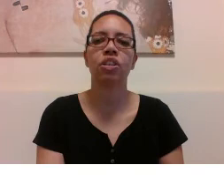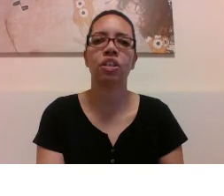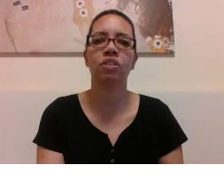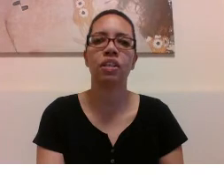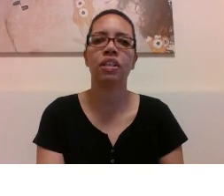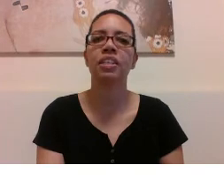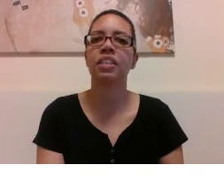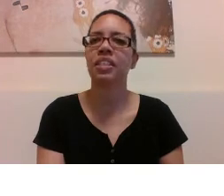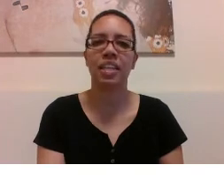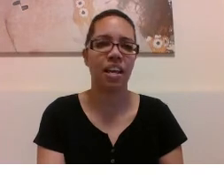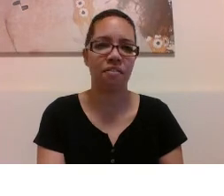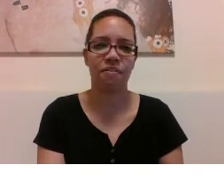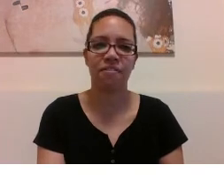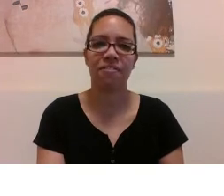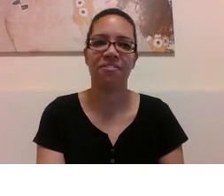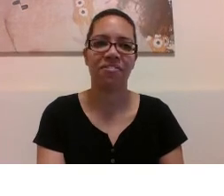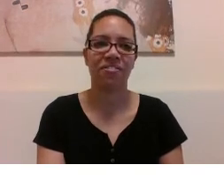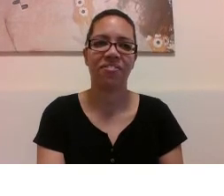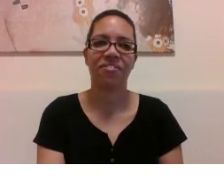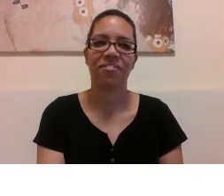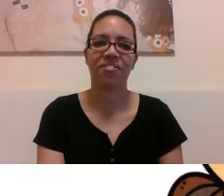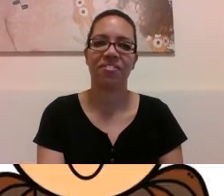6 children safe.